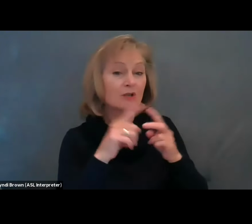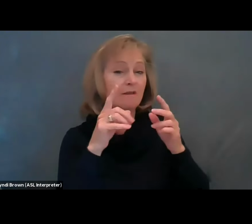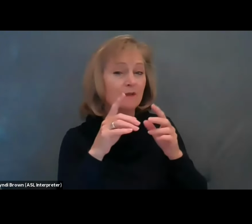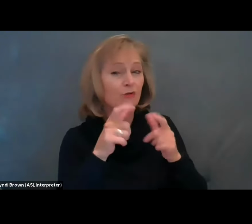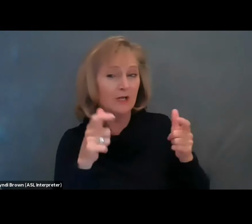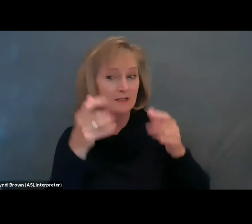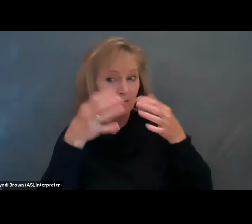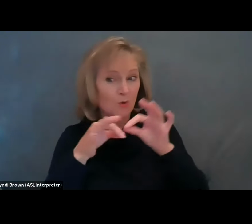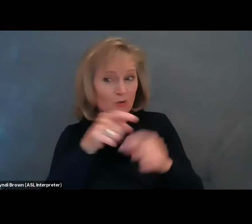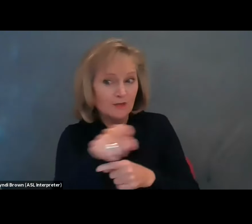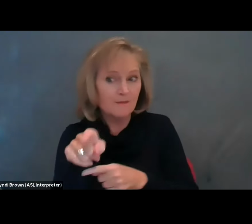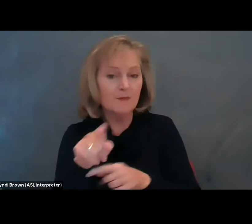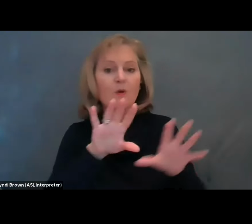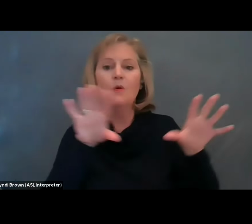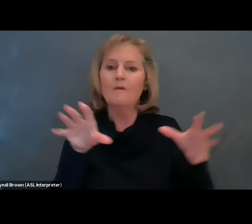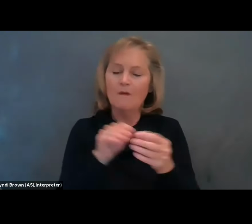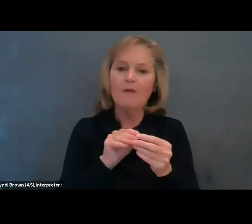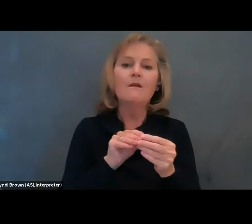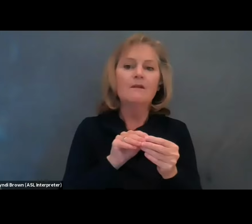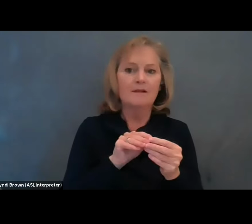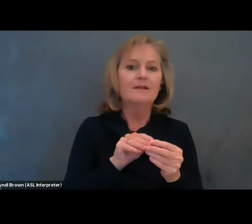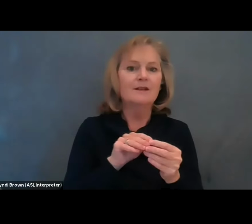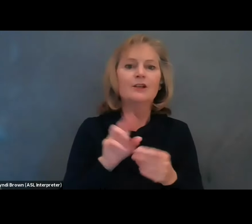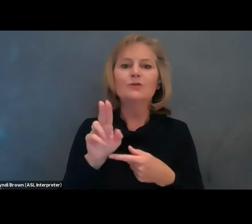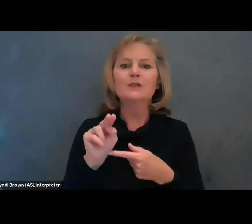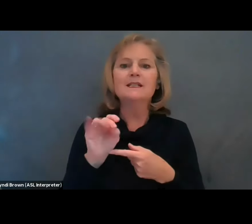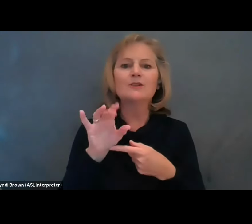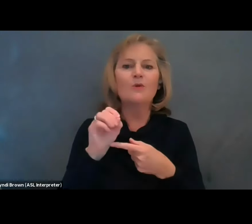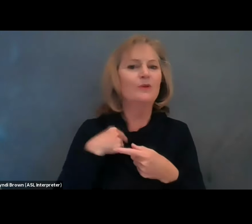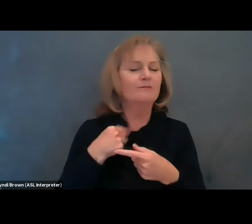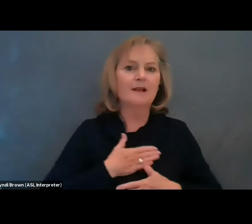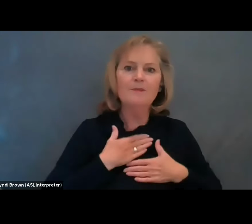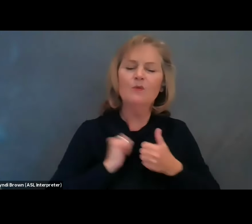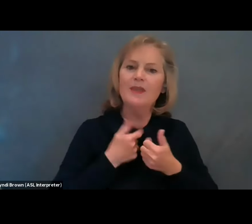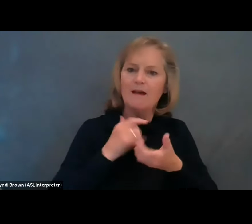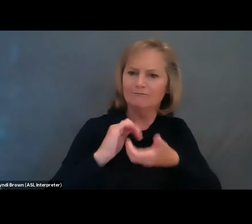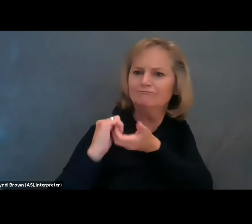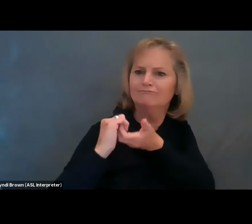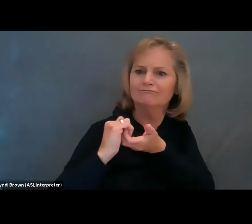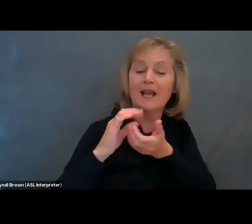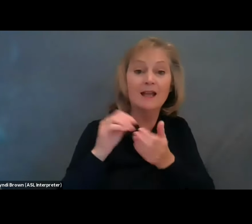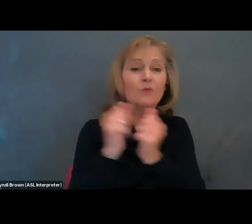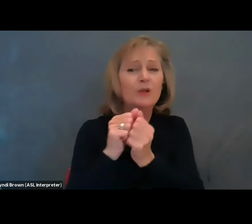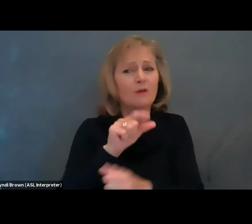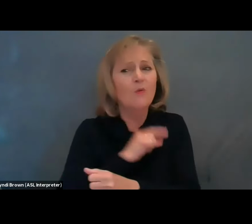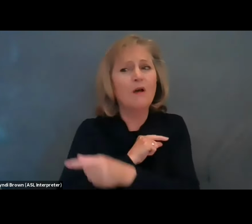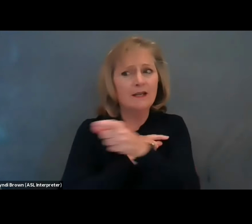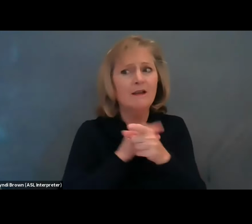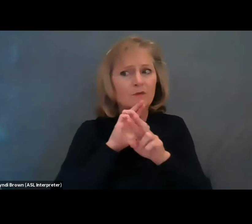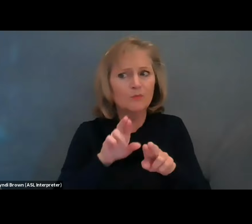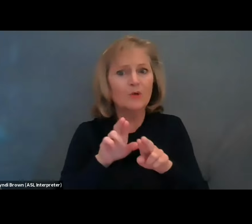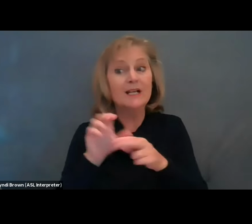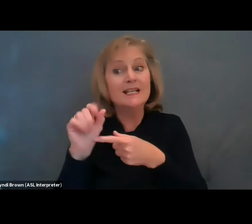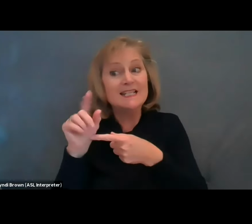them. Overall, in UNESCO, we are very happy with our collaboration and with the quality of report